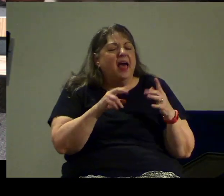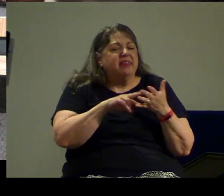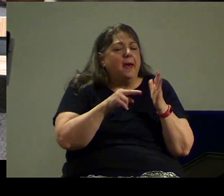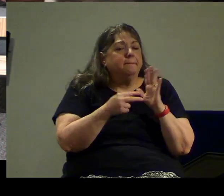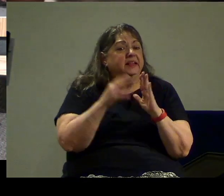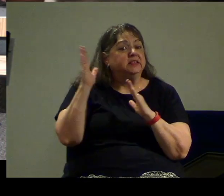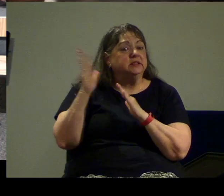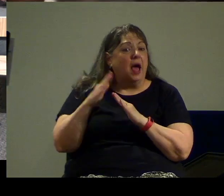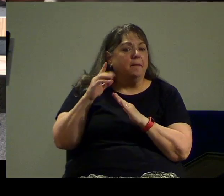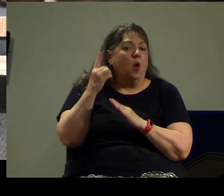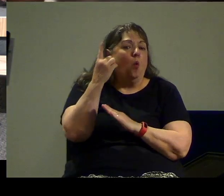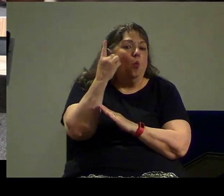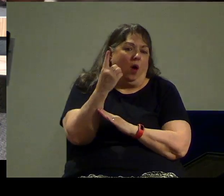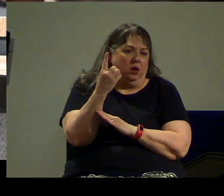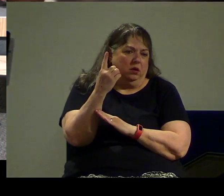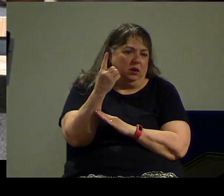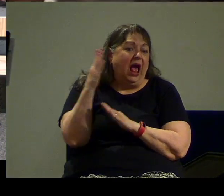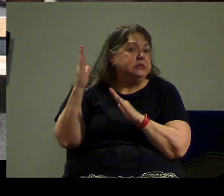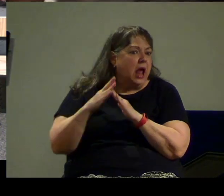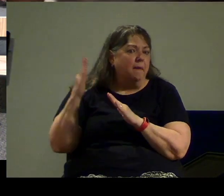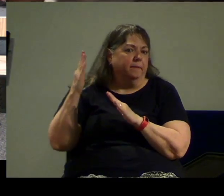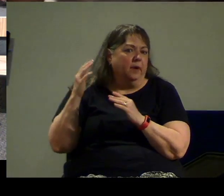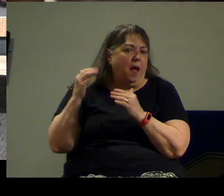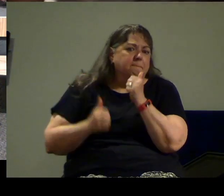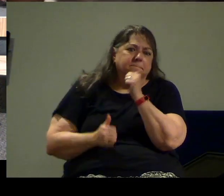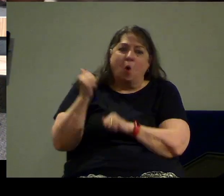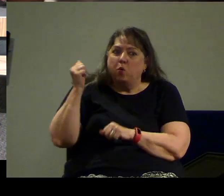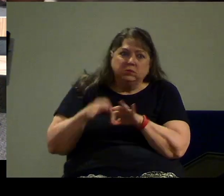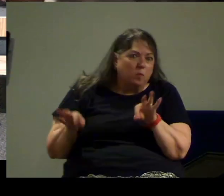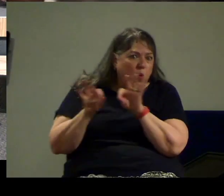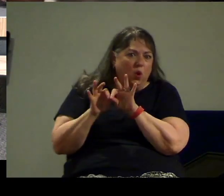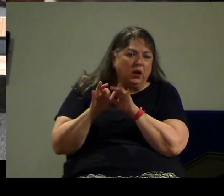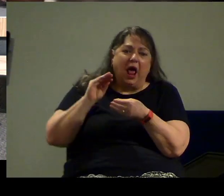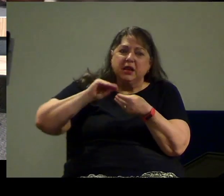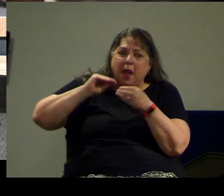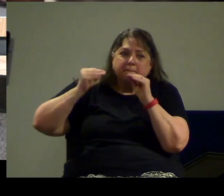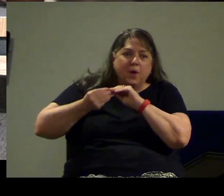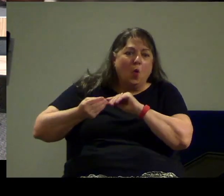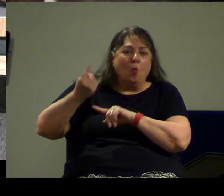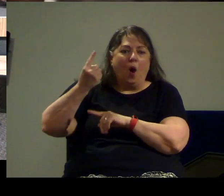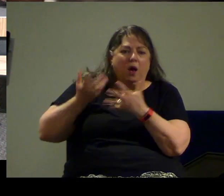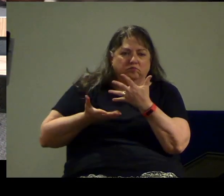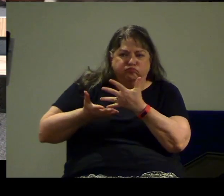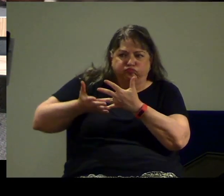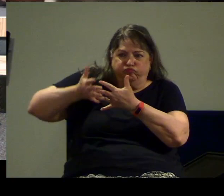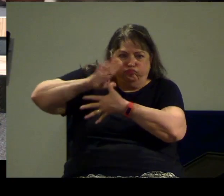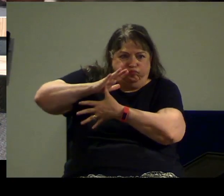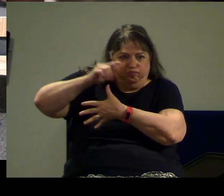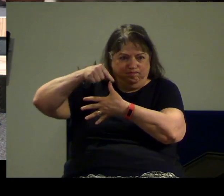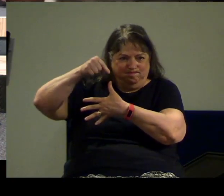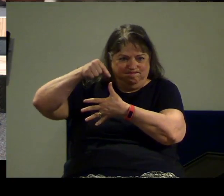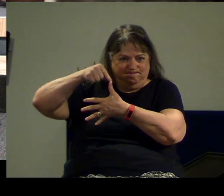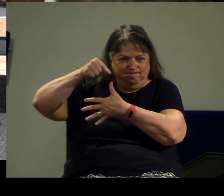important thing. The most important thing, the number one desire in my life.